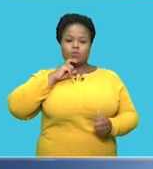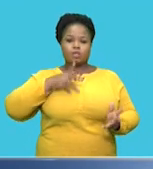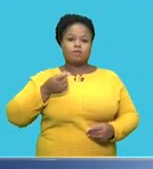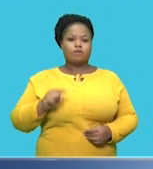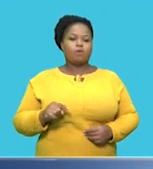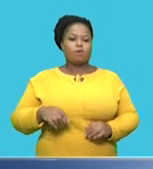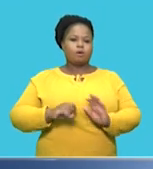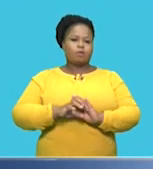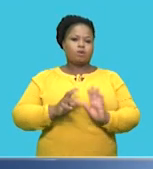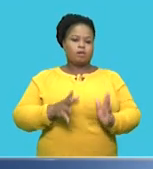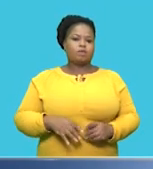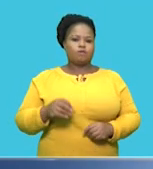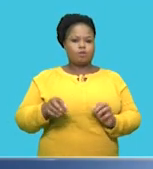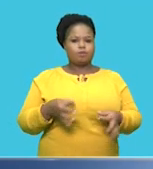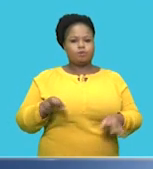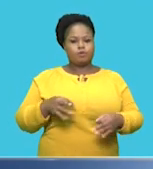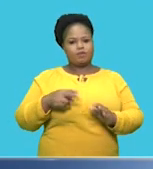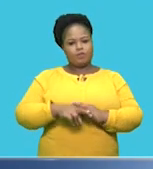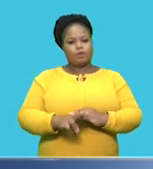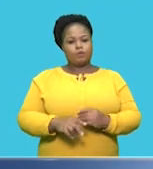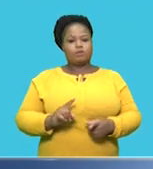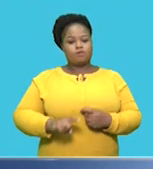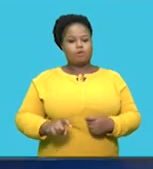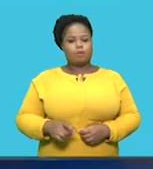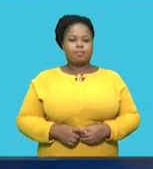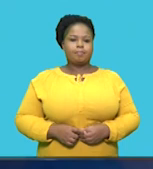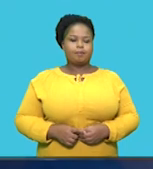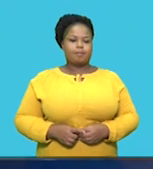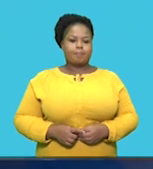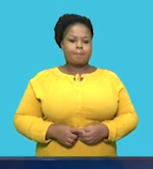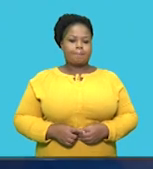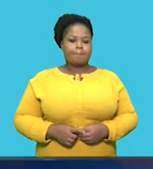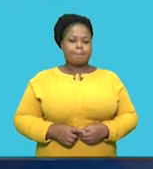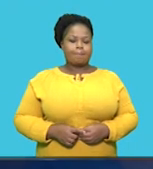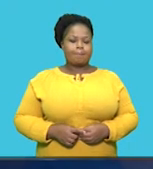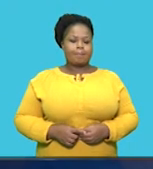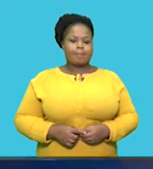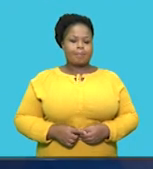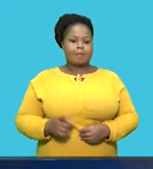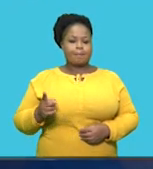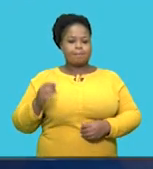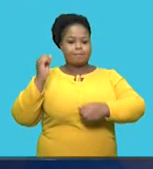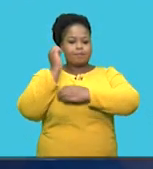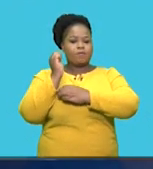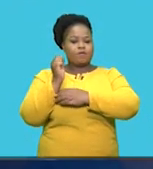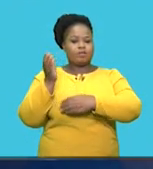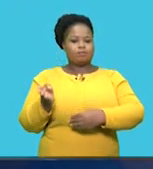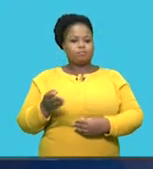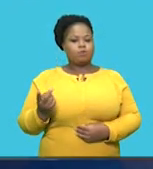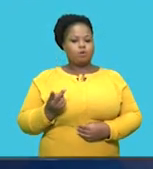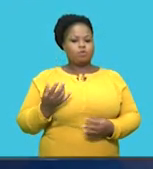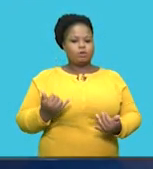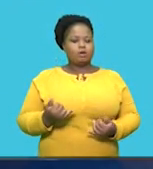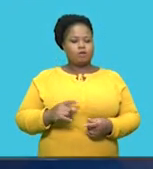public broadcast of music videos created by Bula Records. Kantoro ya molao wa khotlaletso